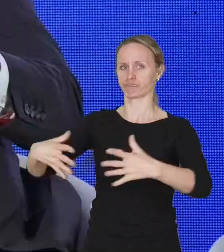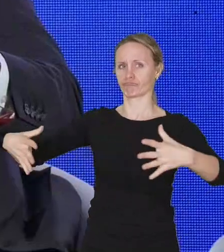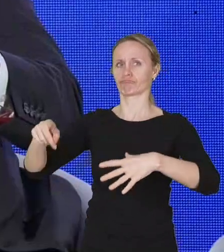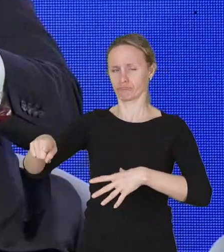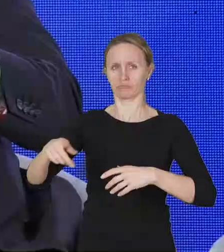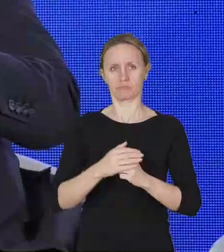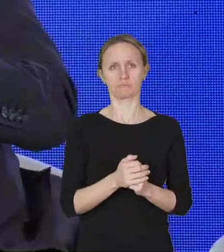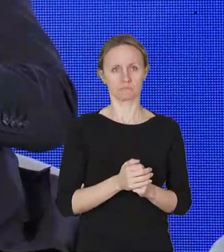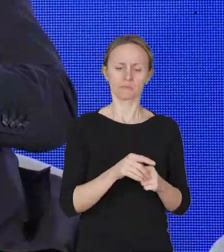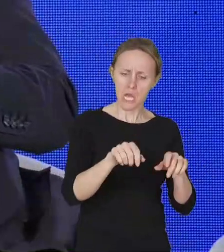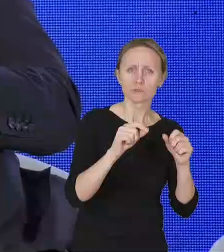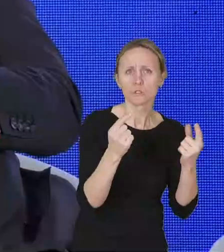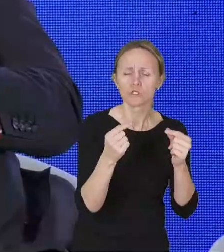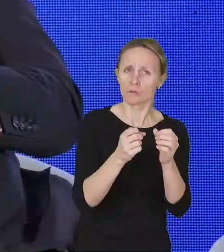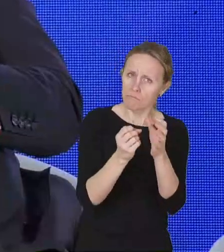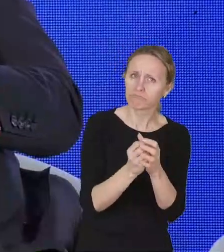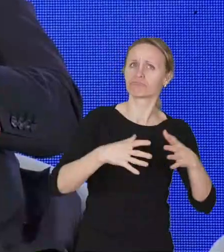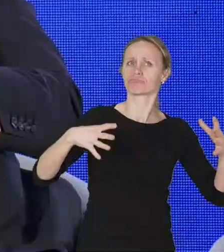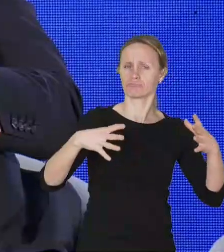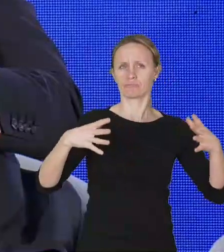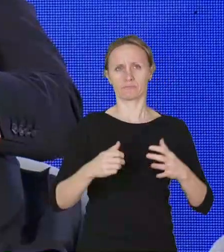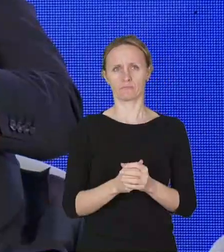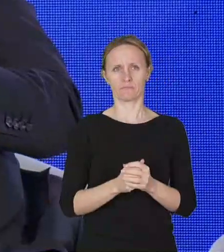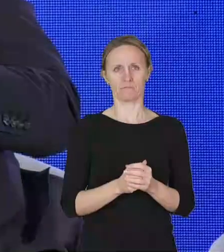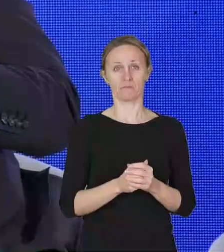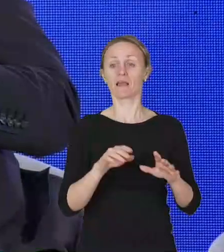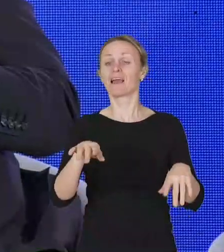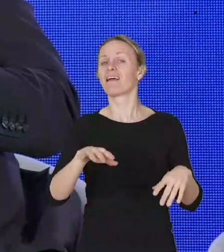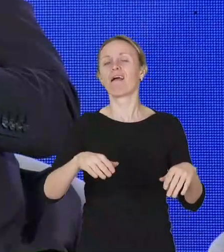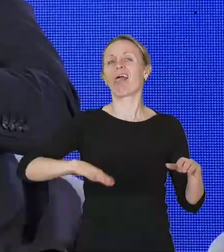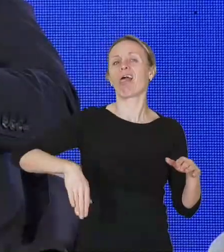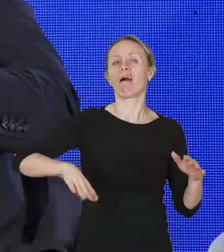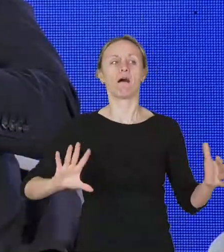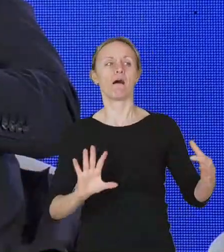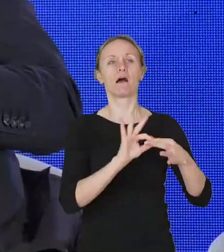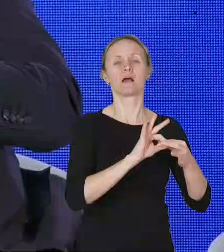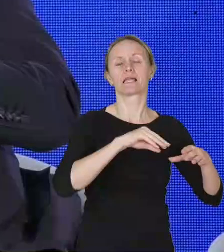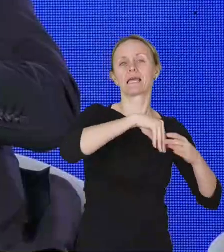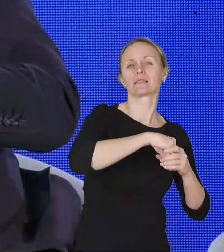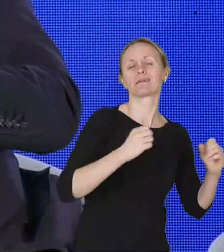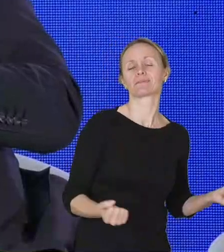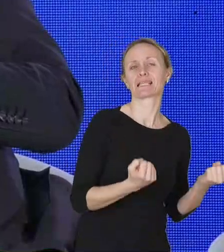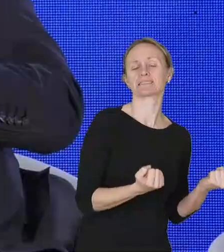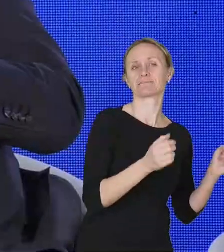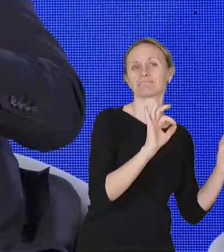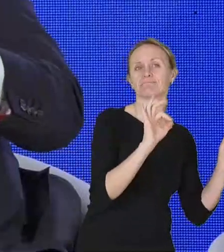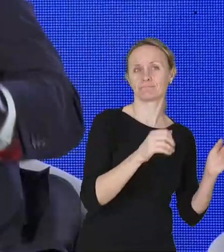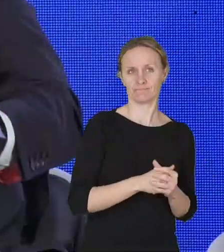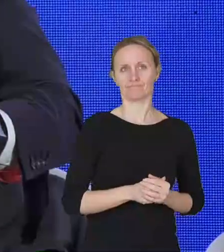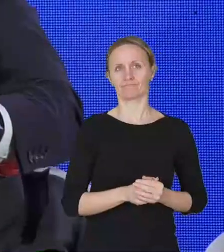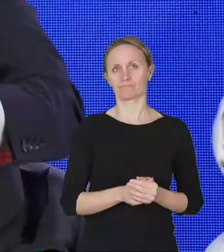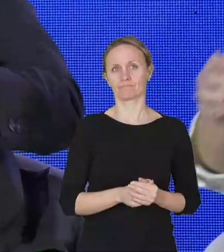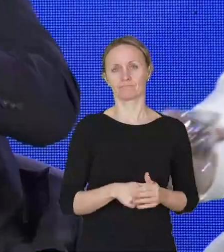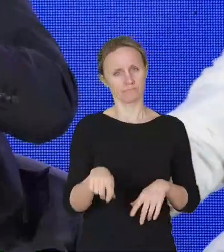we need to move the two together. We need to build more than ever project pipelines, and we need to at an